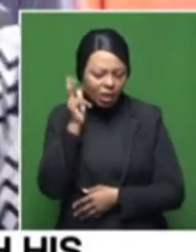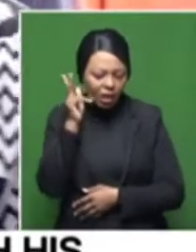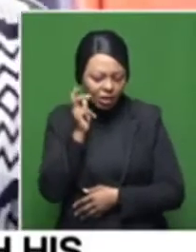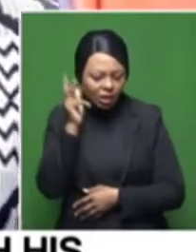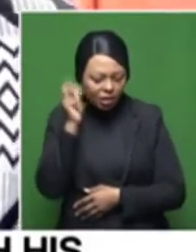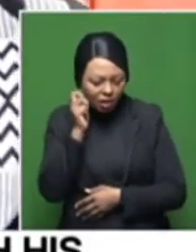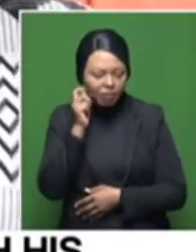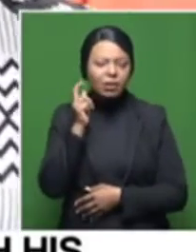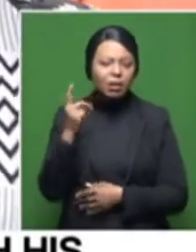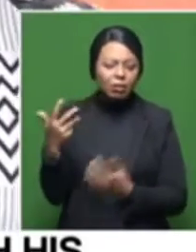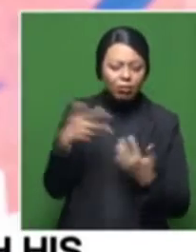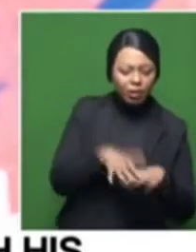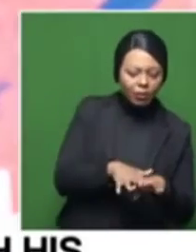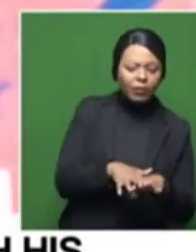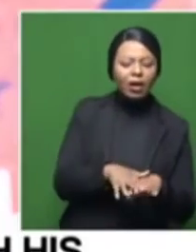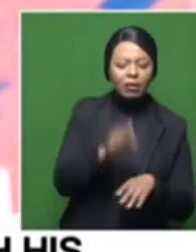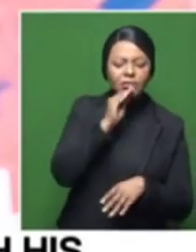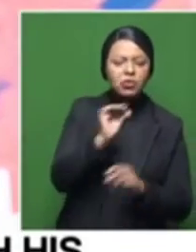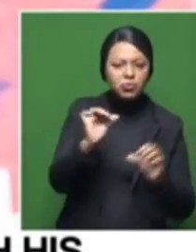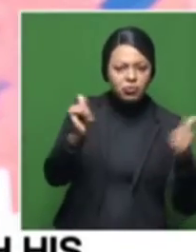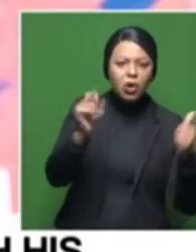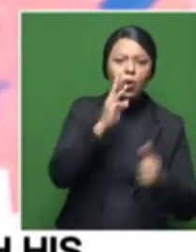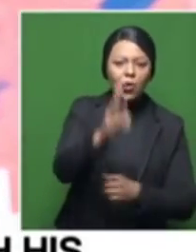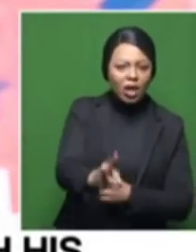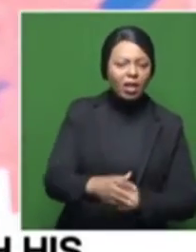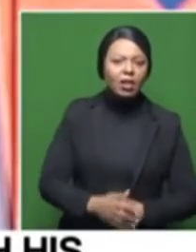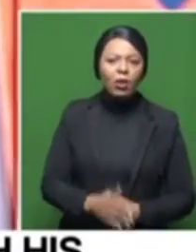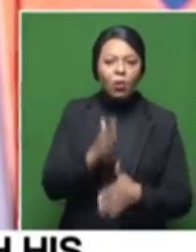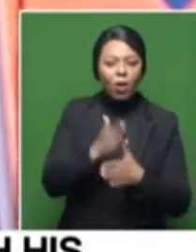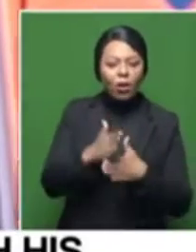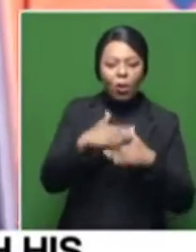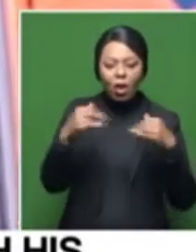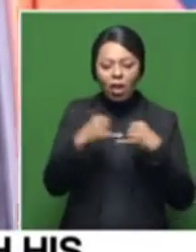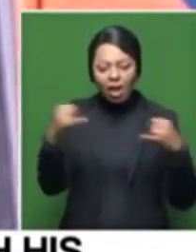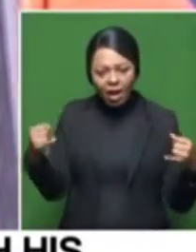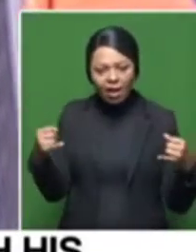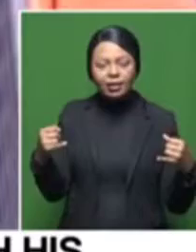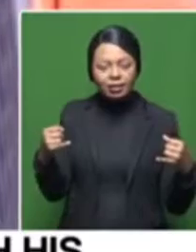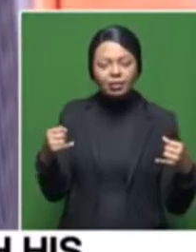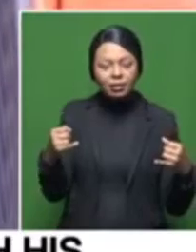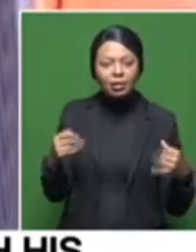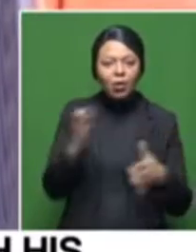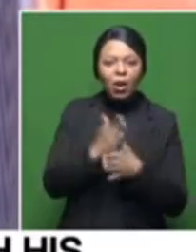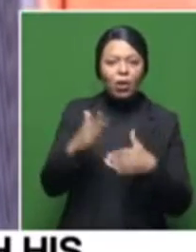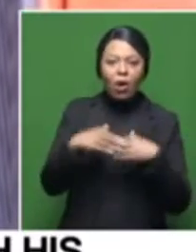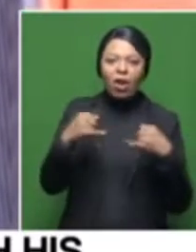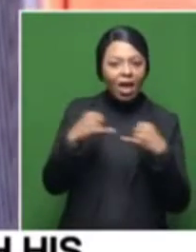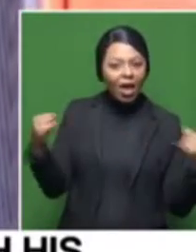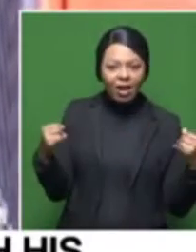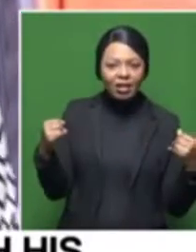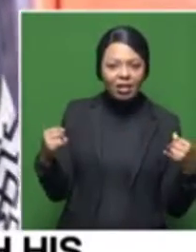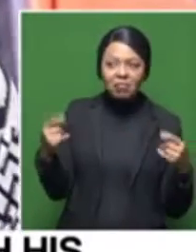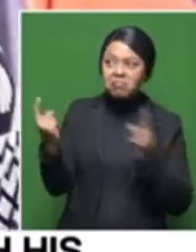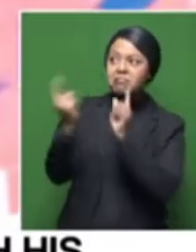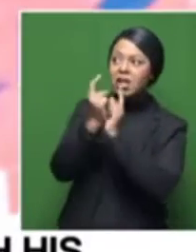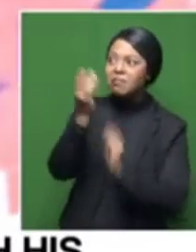going to be an amazing track. Really? And we worked online without having meeting And we only met physically, once the song